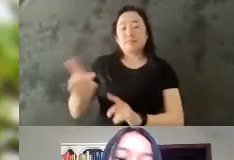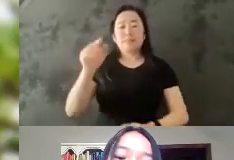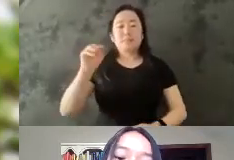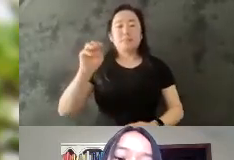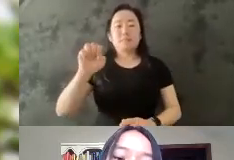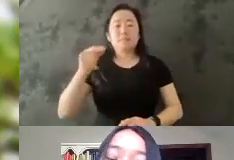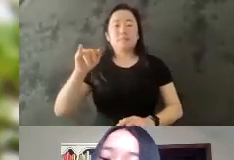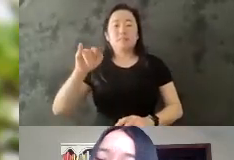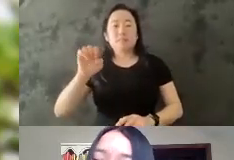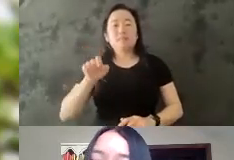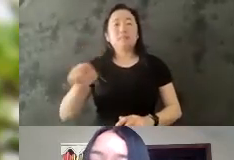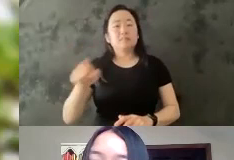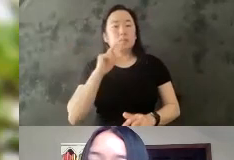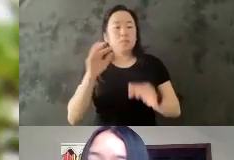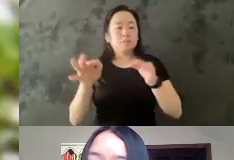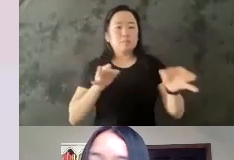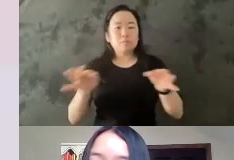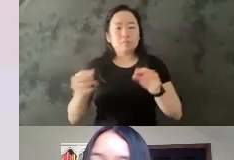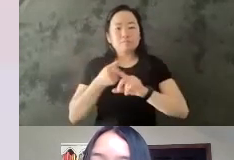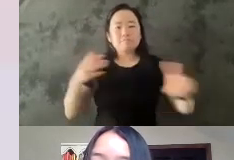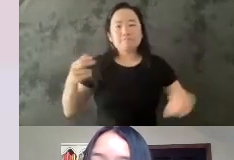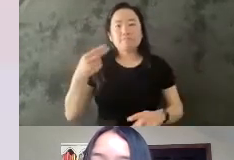more about healing-centered engagement.